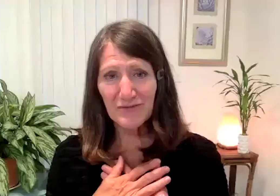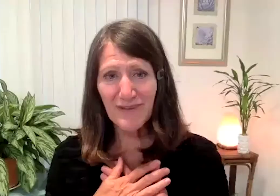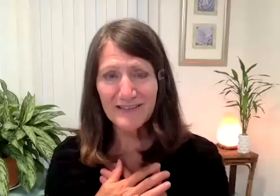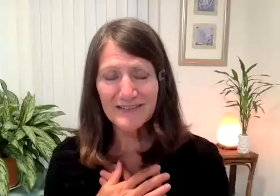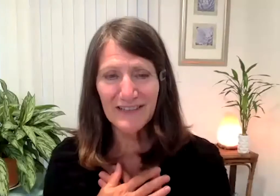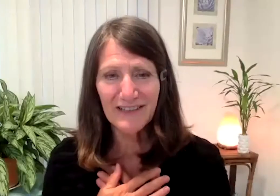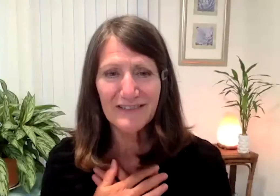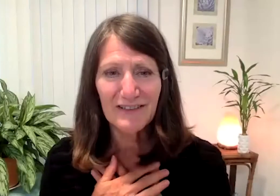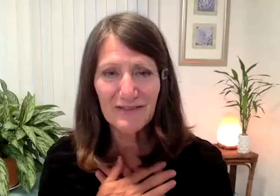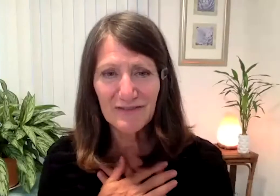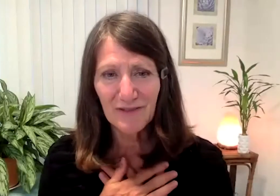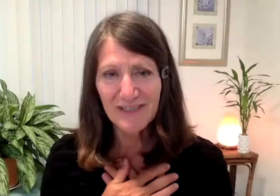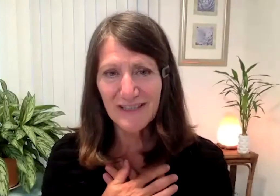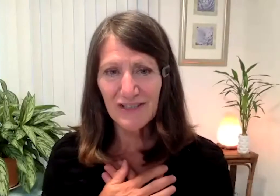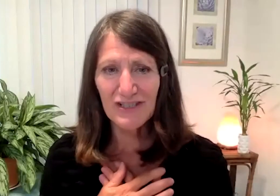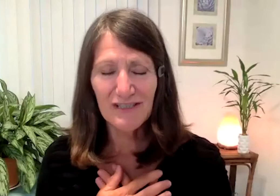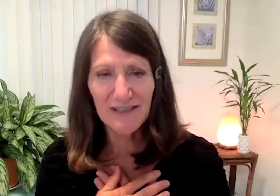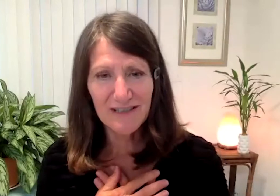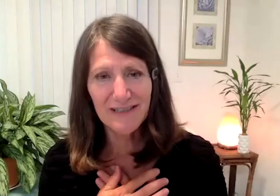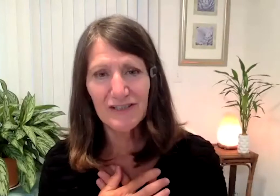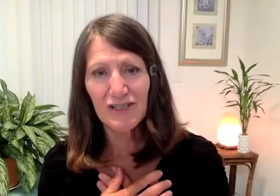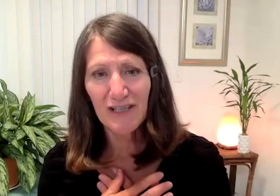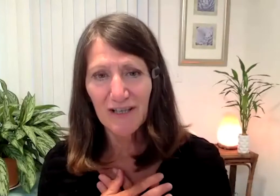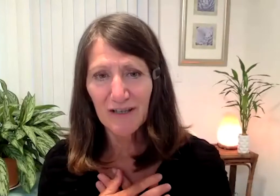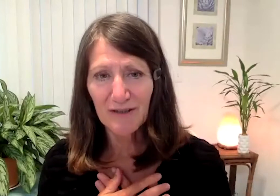Thank you, Rhonda, for such